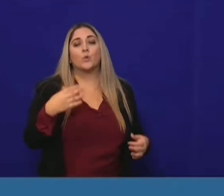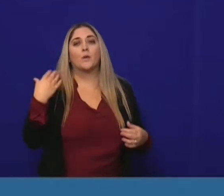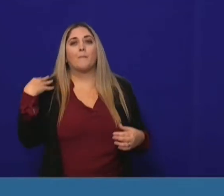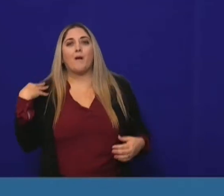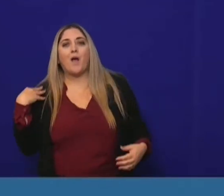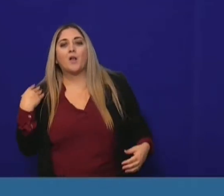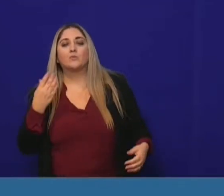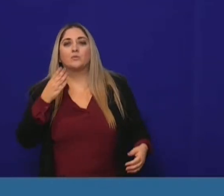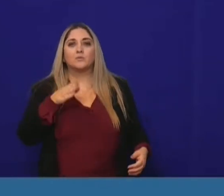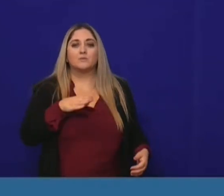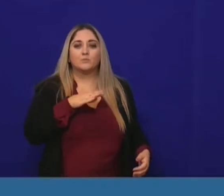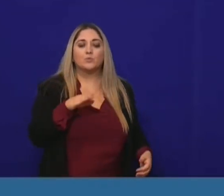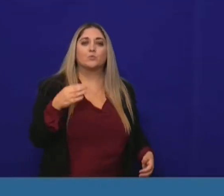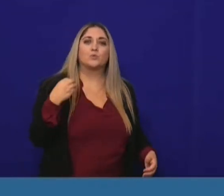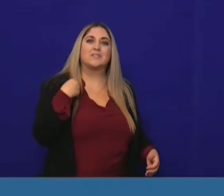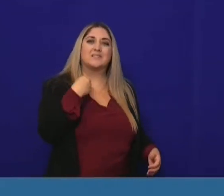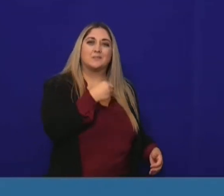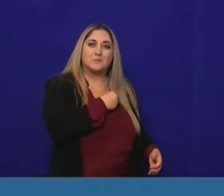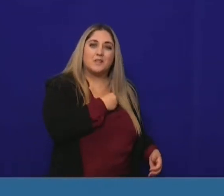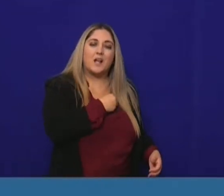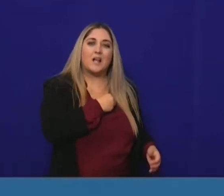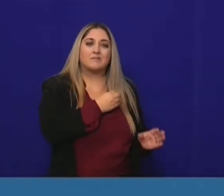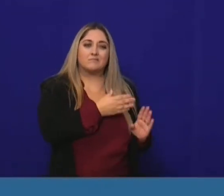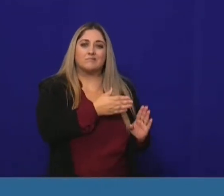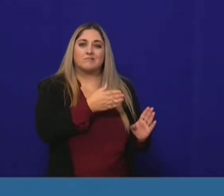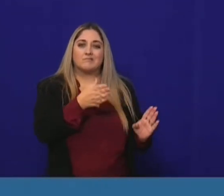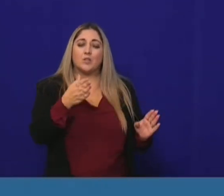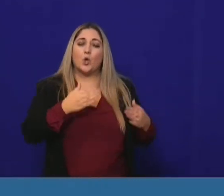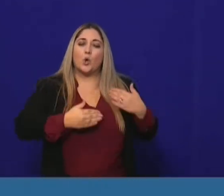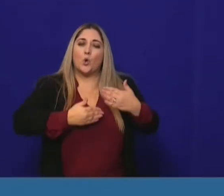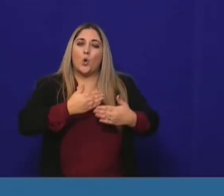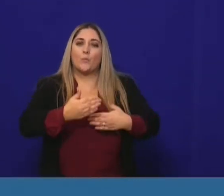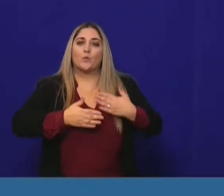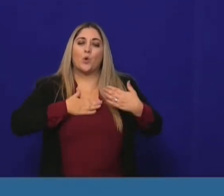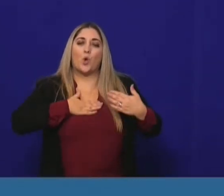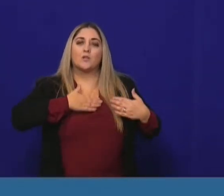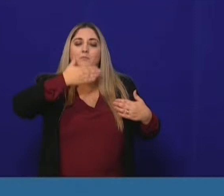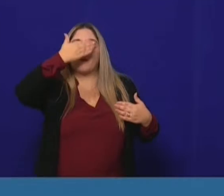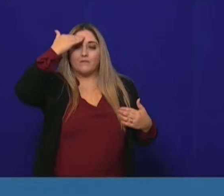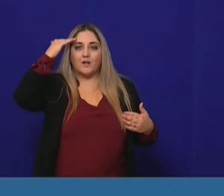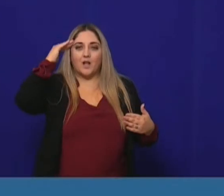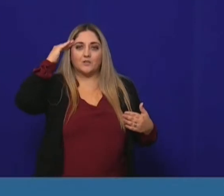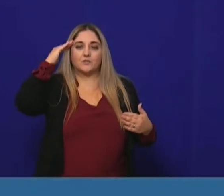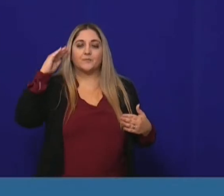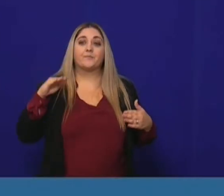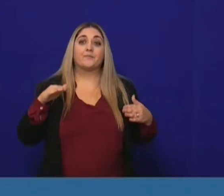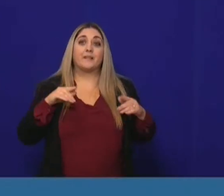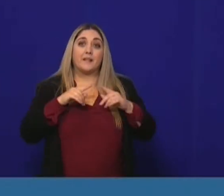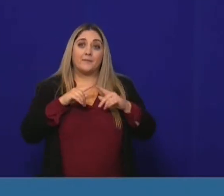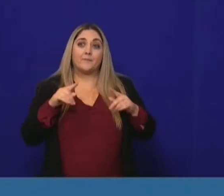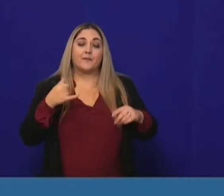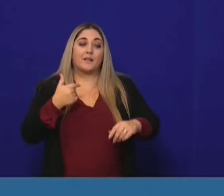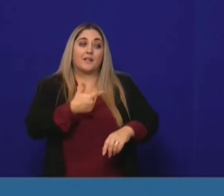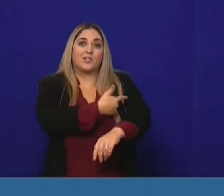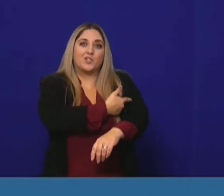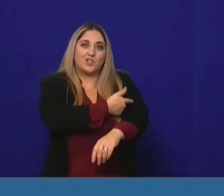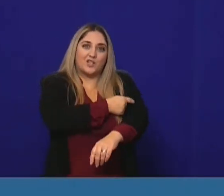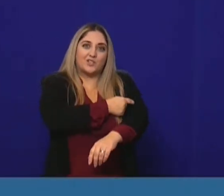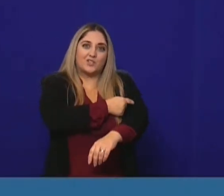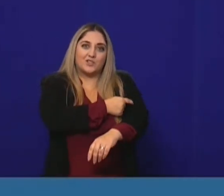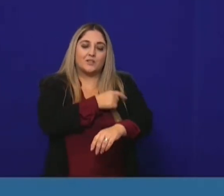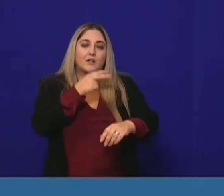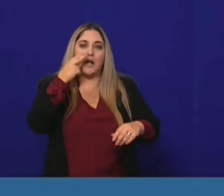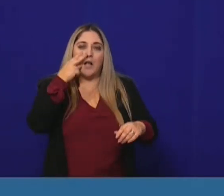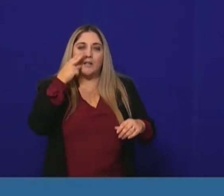hemm nies li qed ikollhom jibqgħu b'ċertu wkoll sintomi wara, u allura il-fatt li ħajkollna din il-vaccine li issa qegħdin